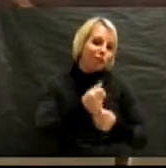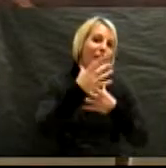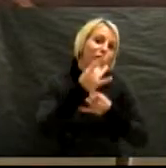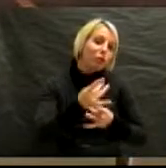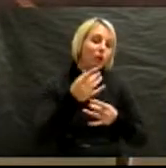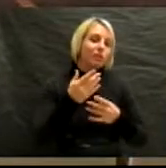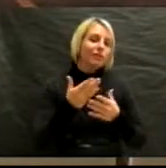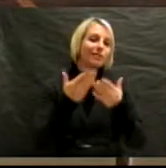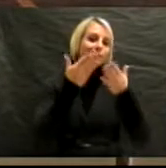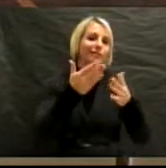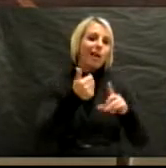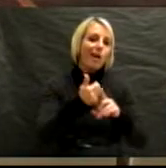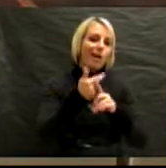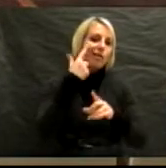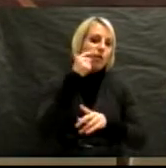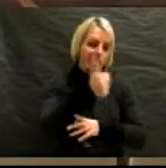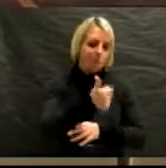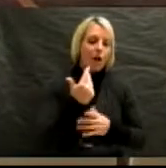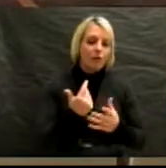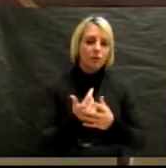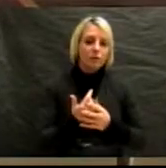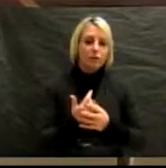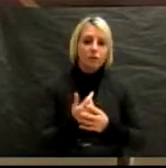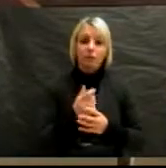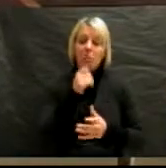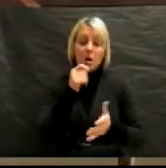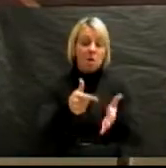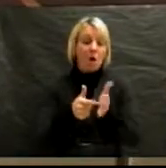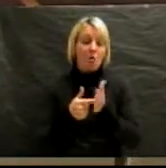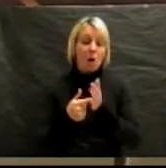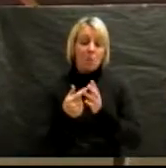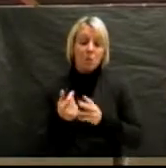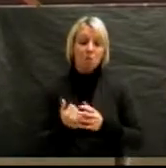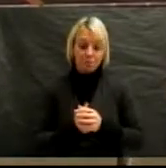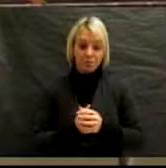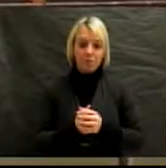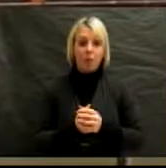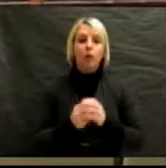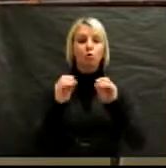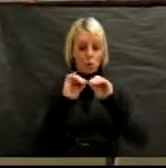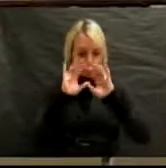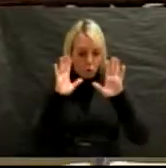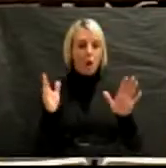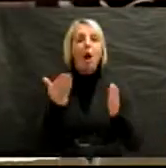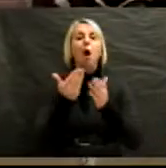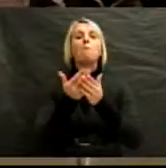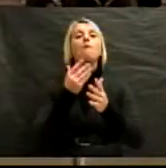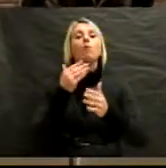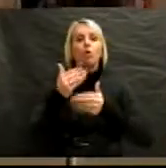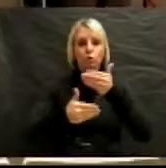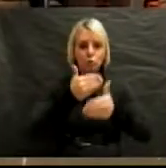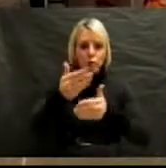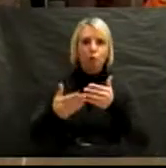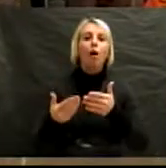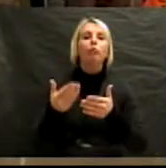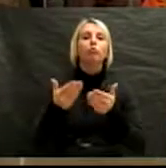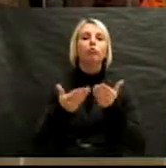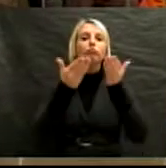but certainly not a requirement. So I just wanted those things clear as we go into the nomination process, because there were some questions about that last year.